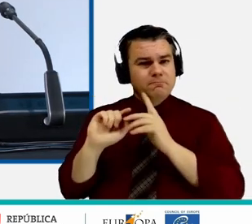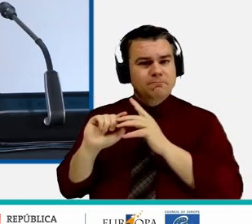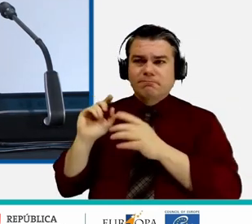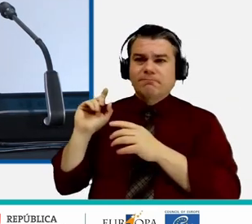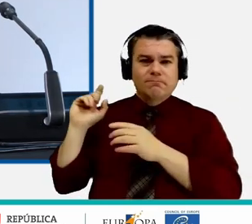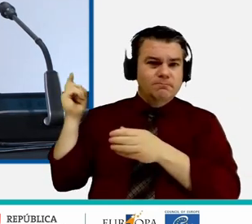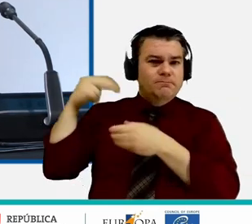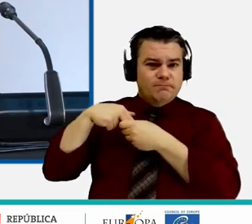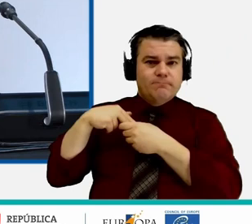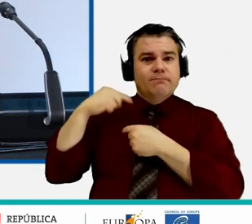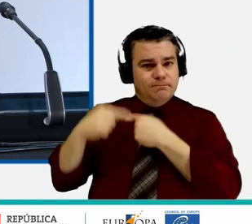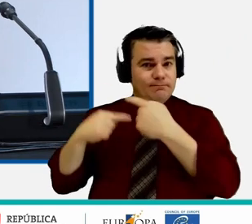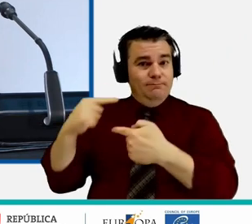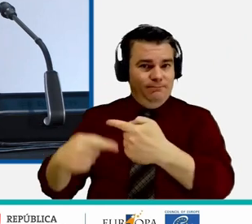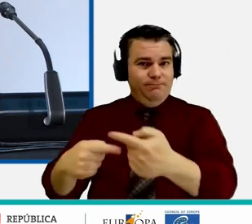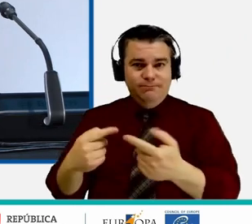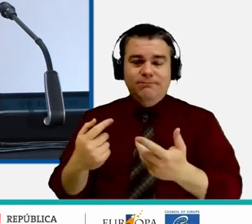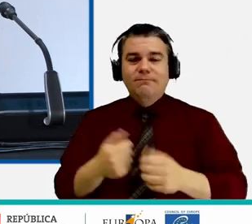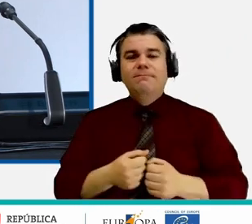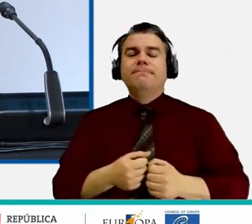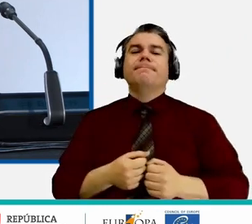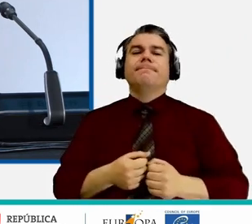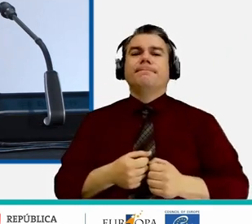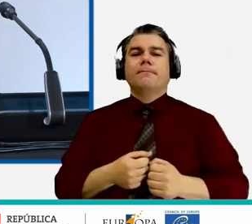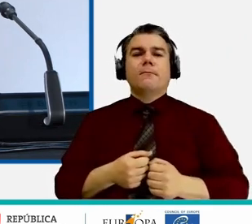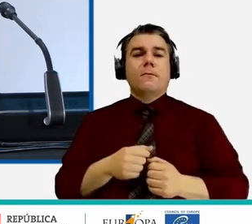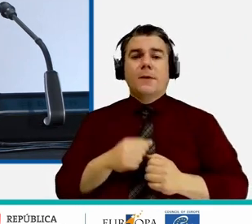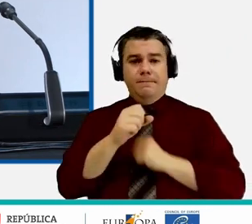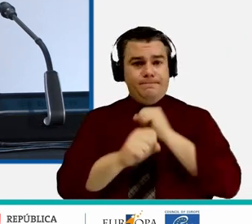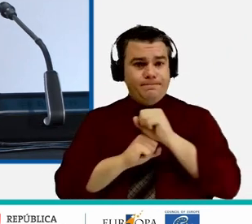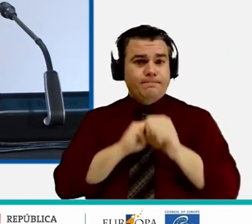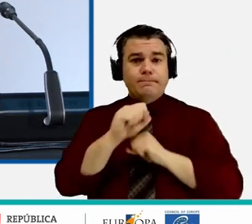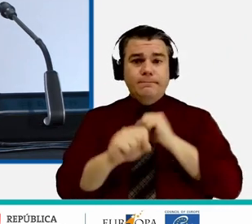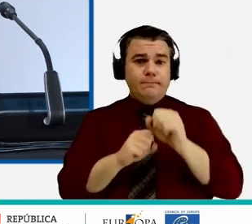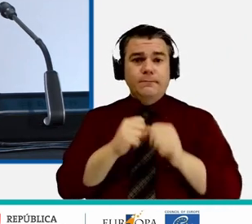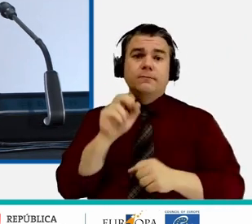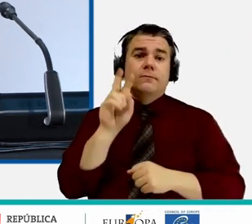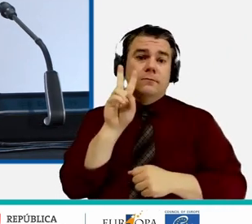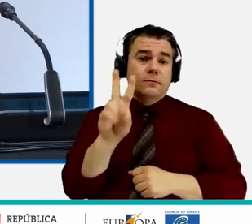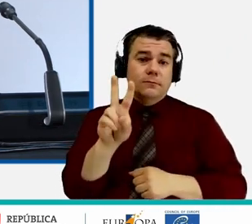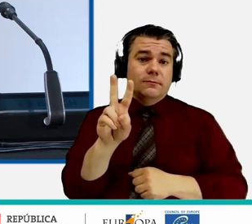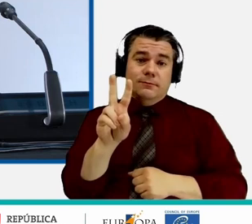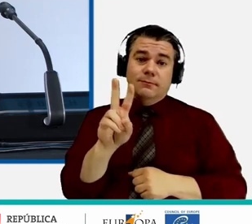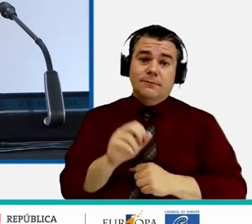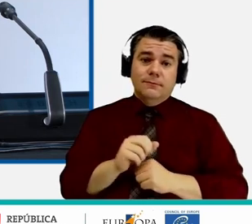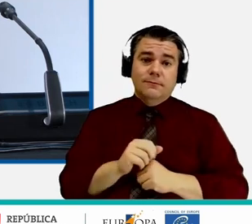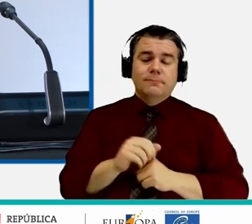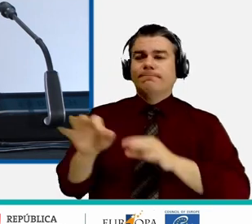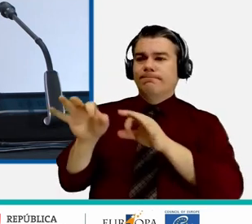process. We took just 2 years explain to the stakeholders the benefits of the